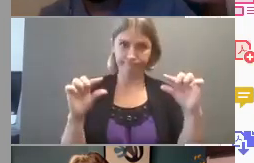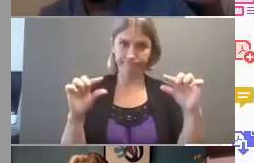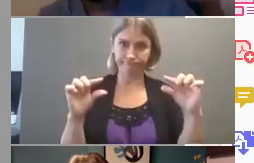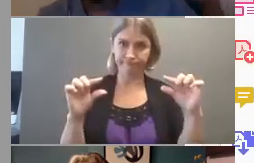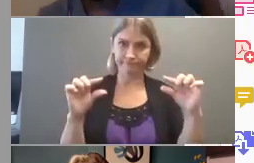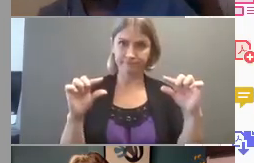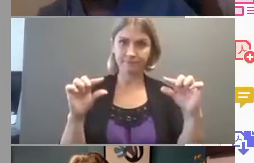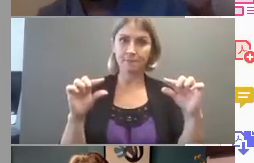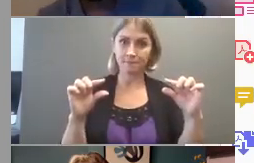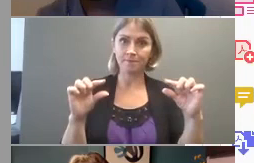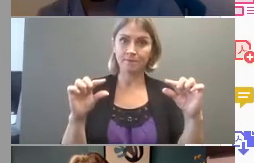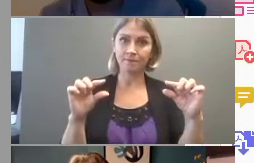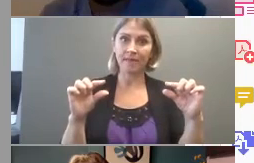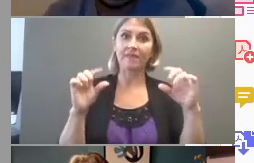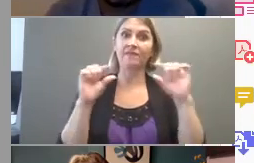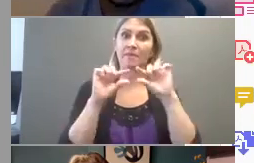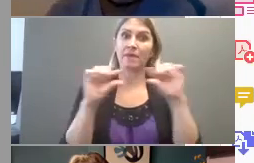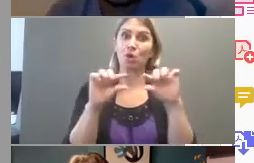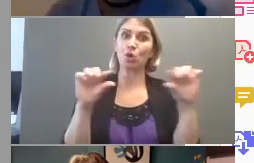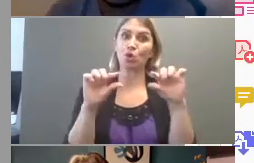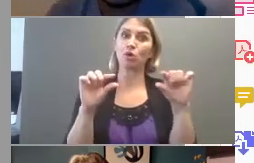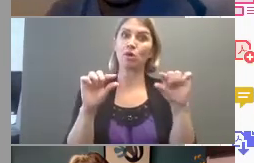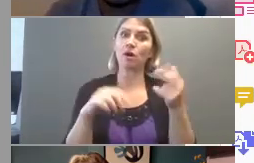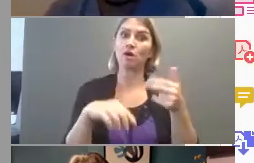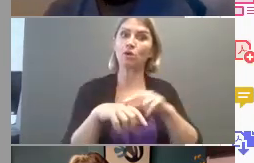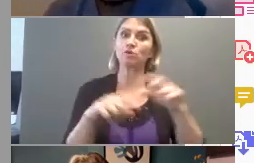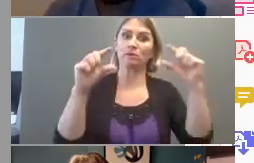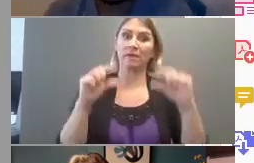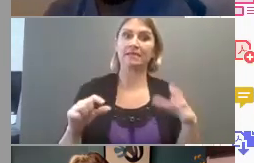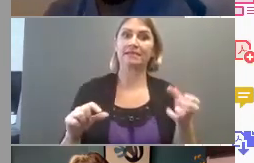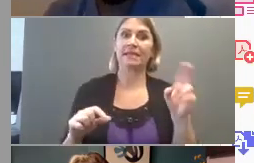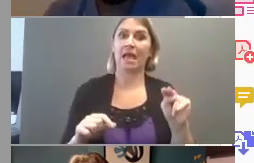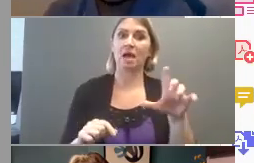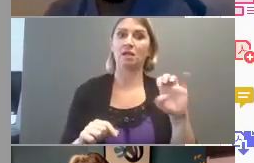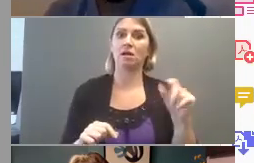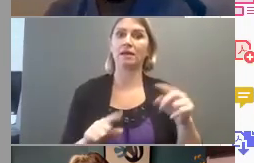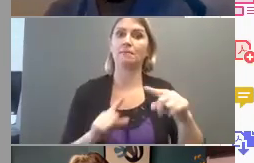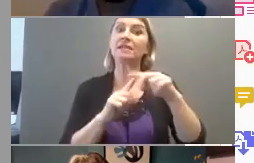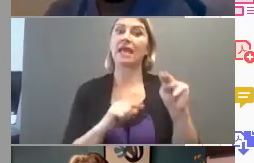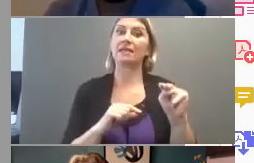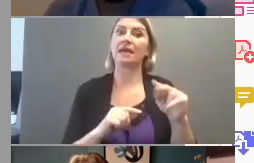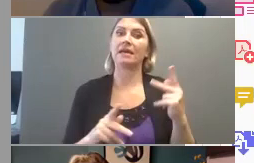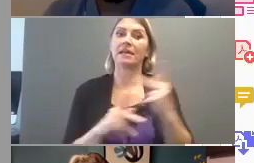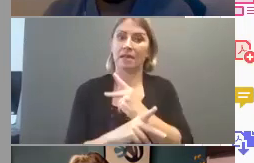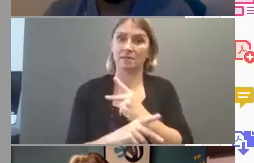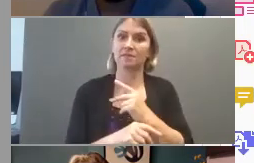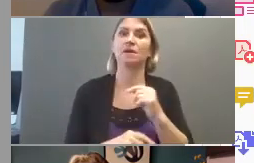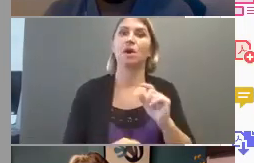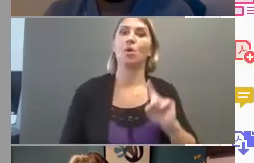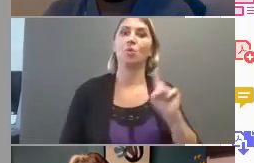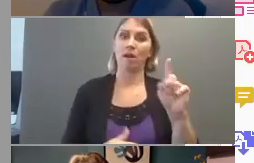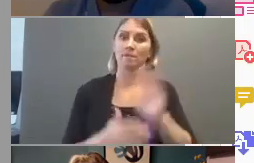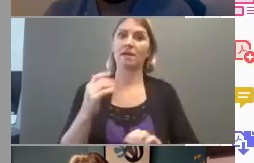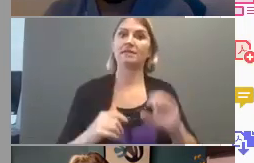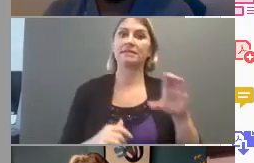here. And from there onwards, we have Cn log n plus n times 1 minus